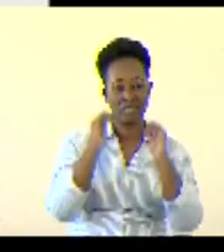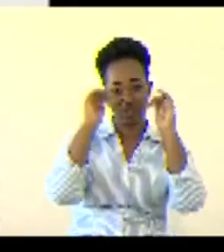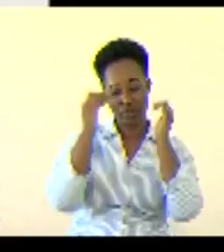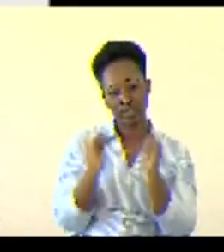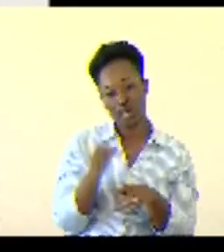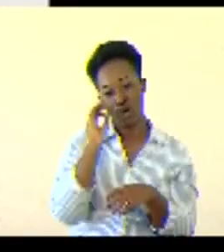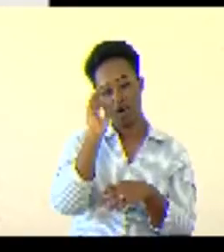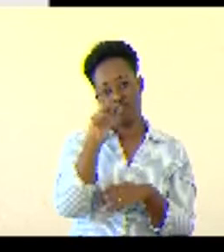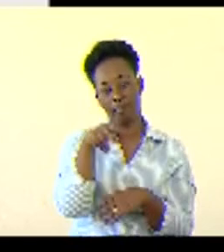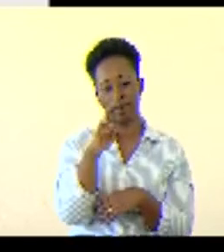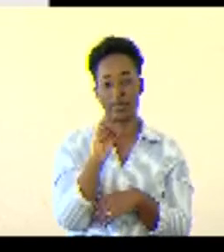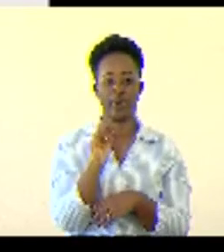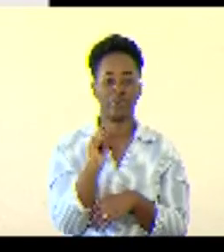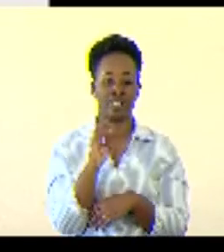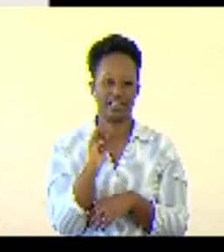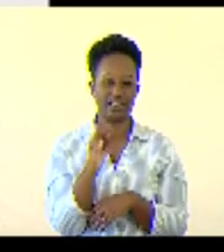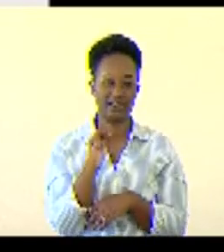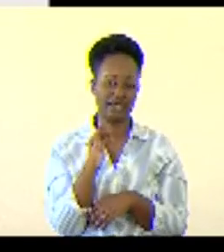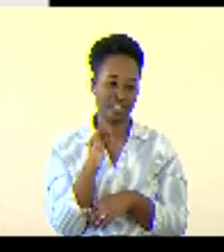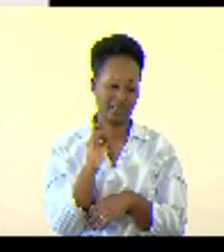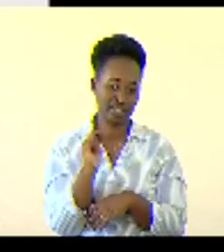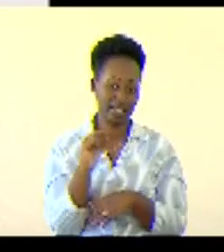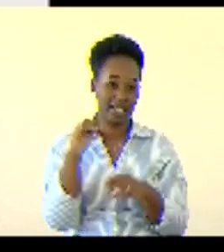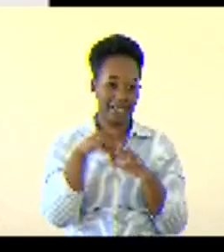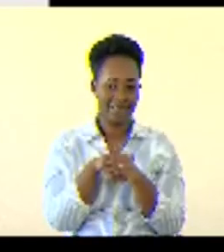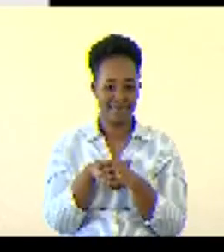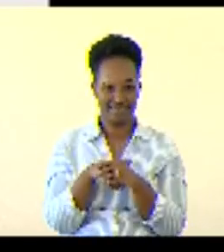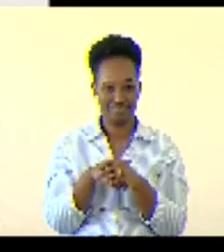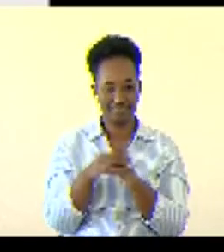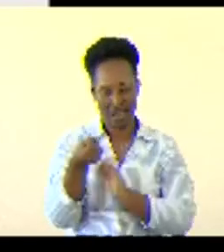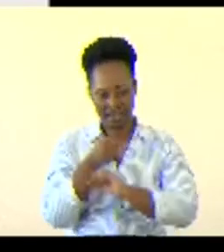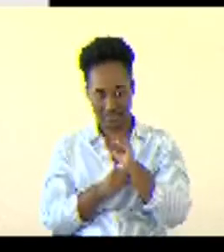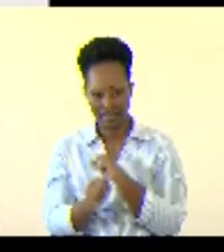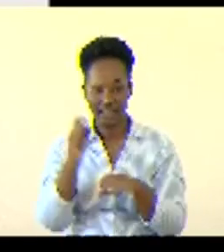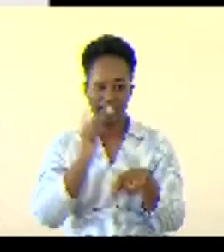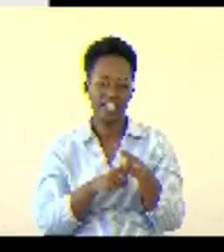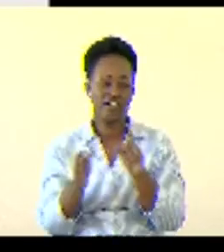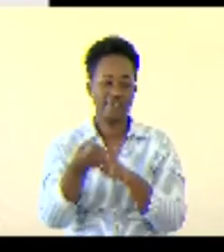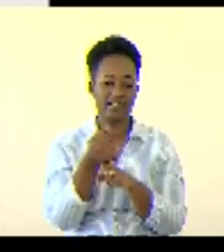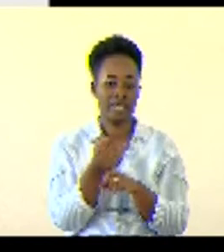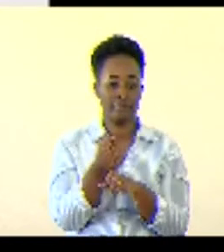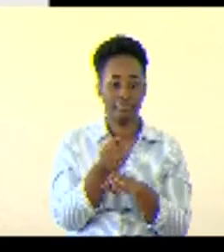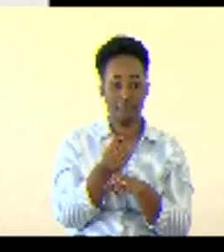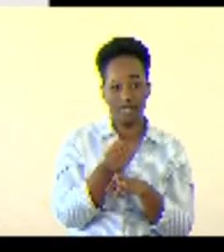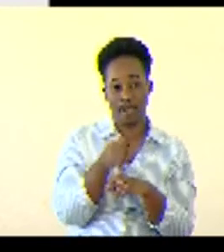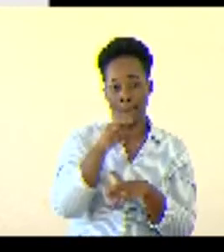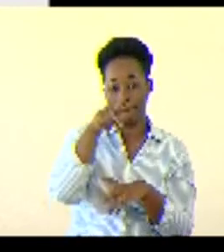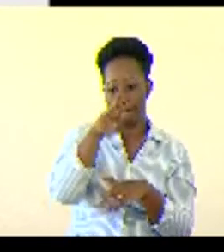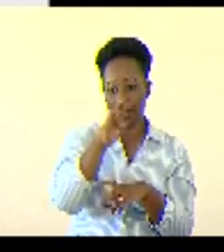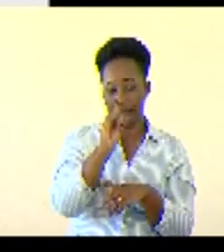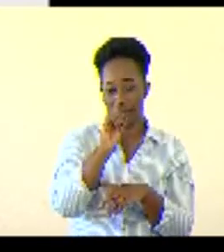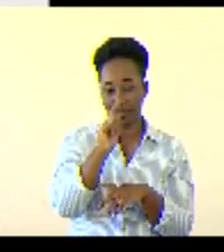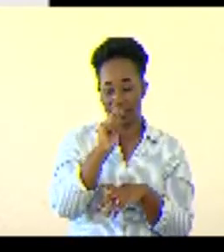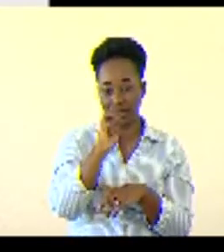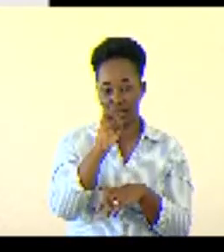carriers. So once you change the structure of carrier proteins, because of the change of the